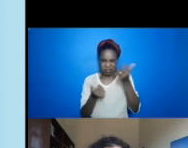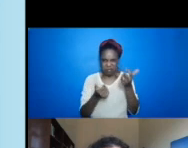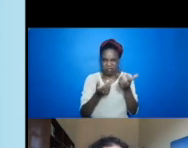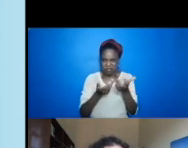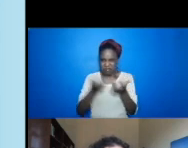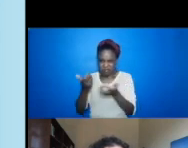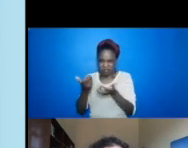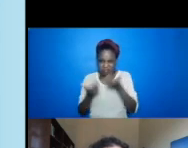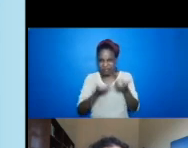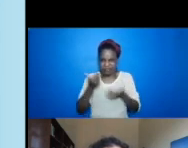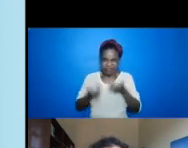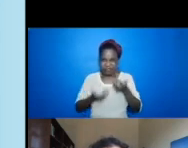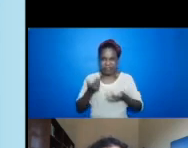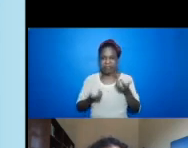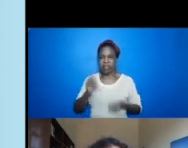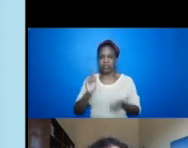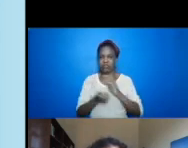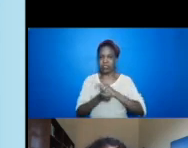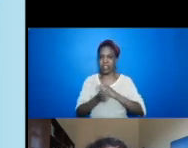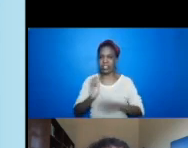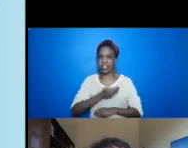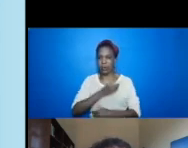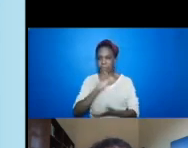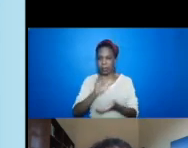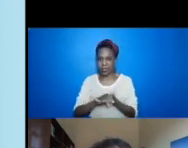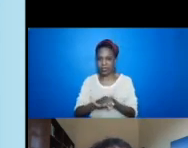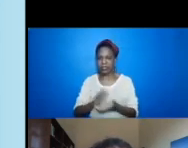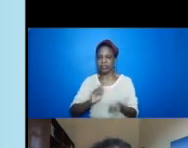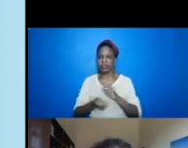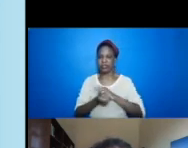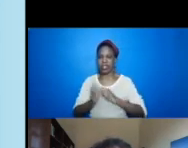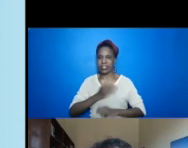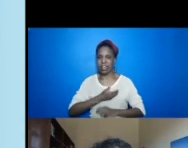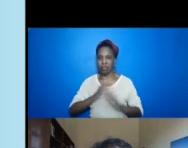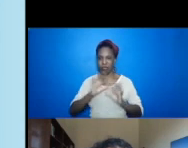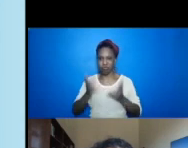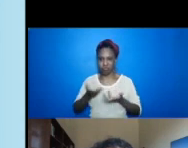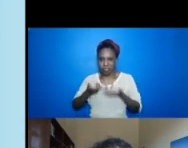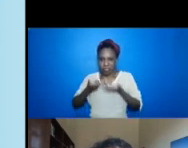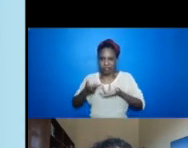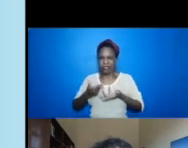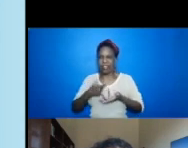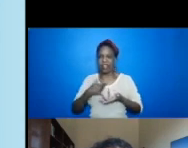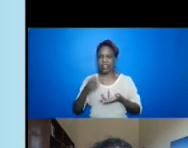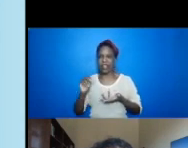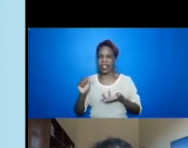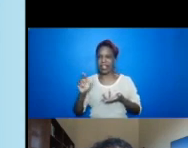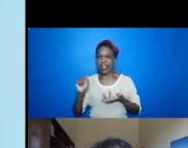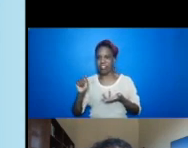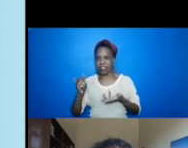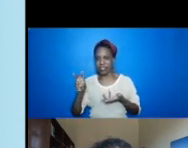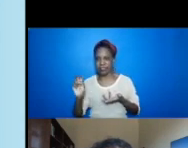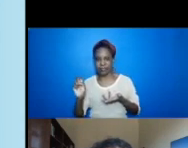say they're transhistorical, which means that they cross over time and they're deeply embedded in a particular culture. And so if I